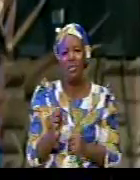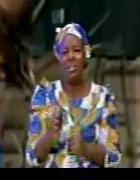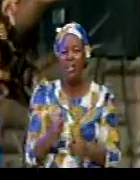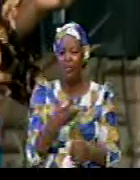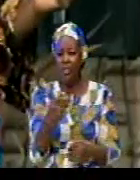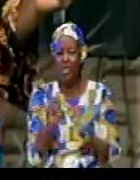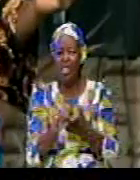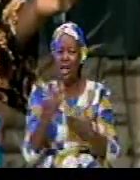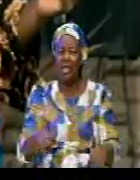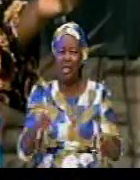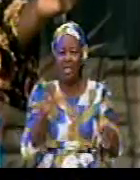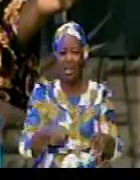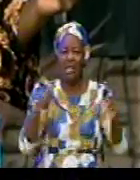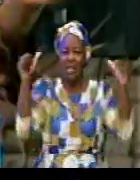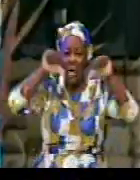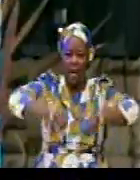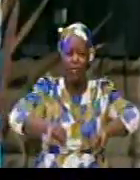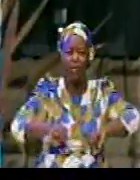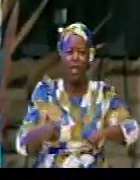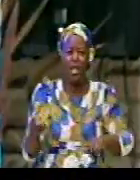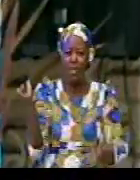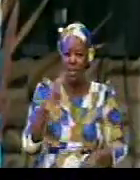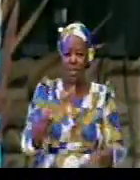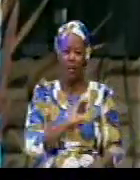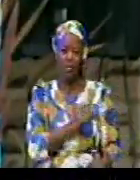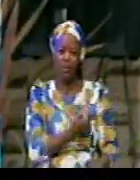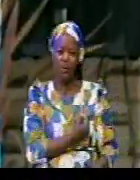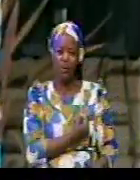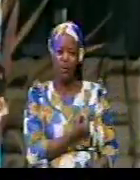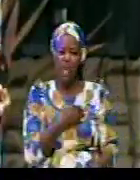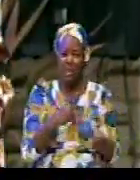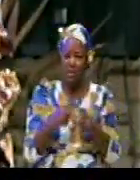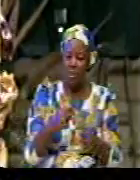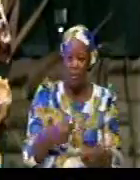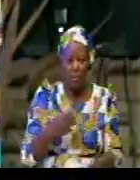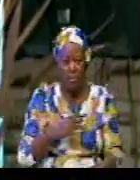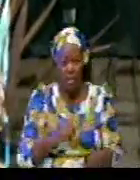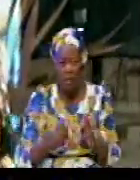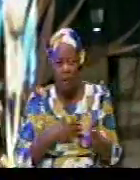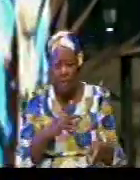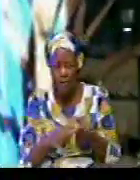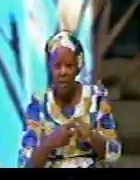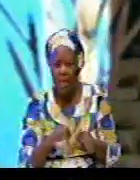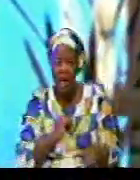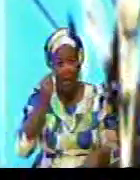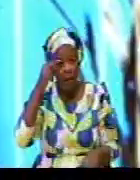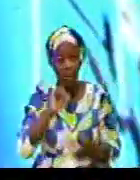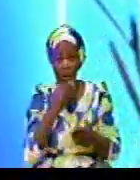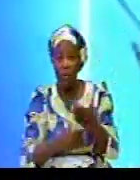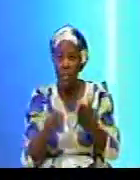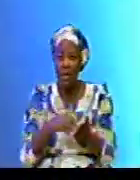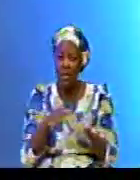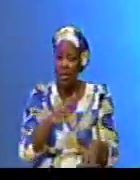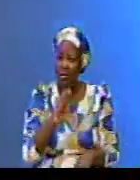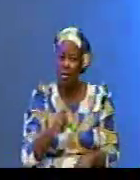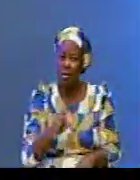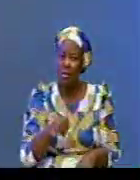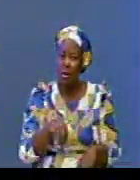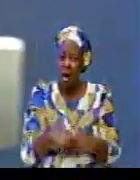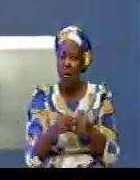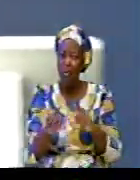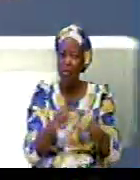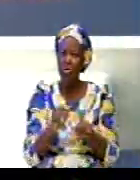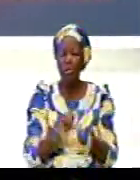do something that is damnable, damning the soul. And then you say, my friend, I thought you were born